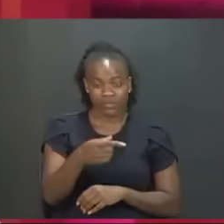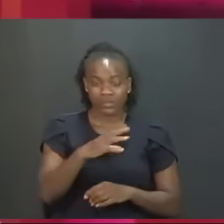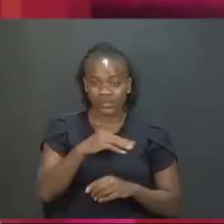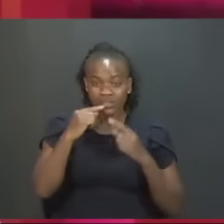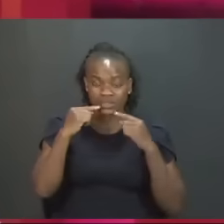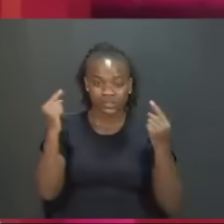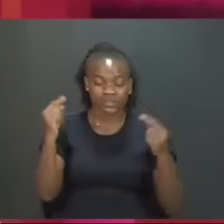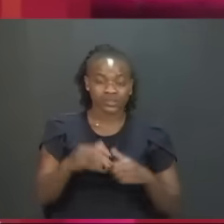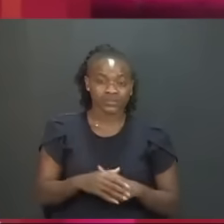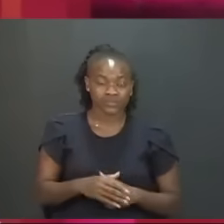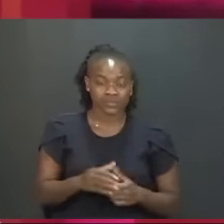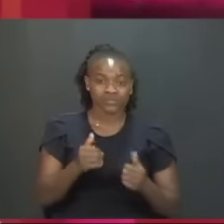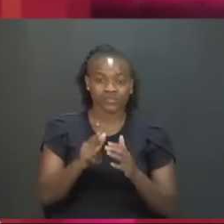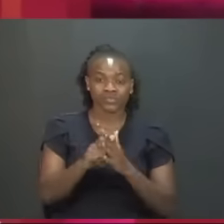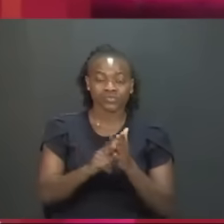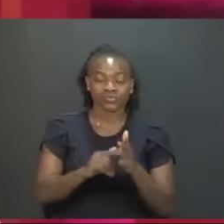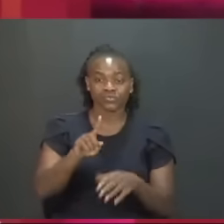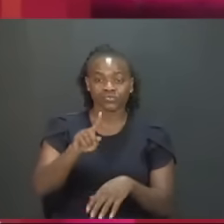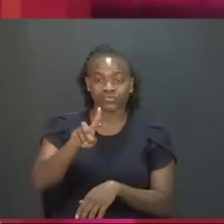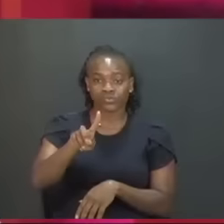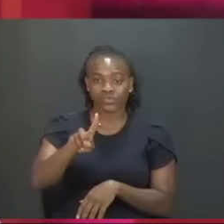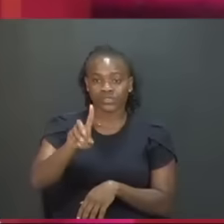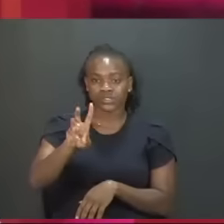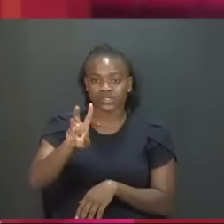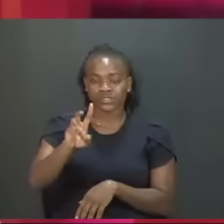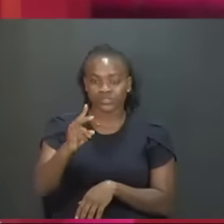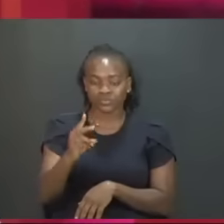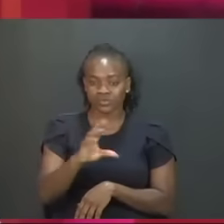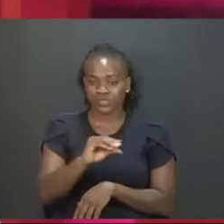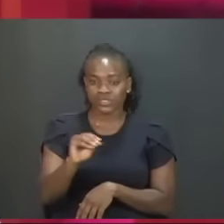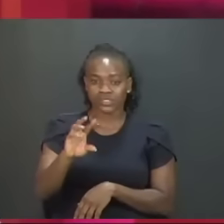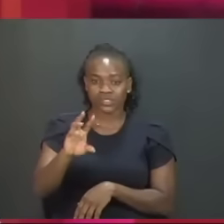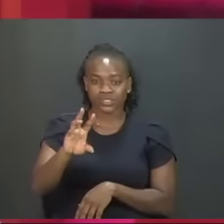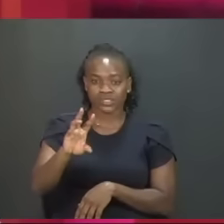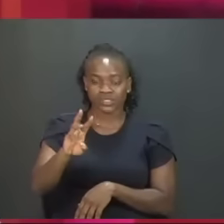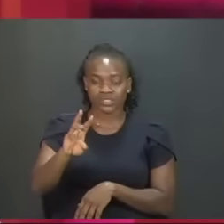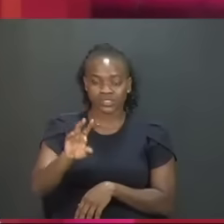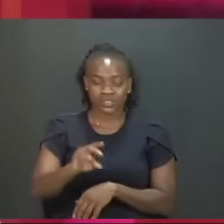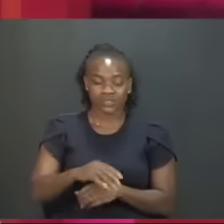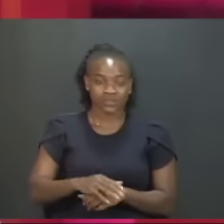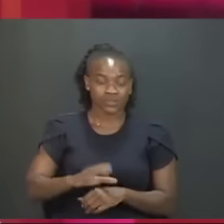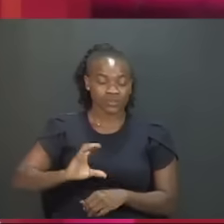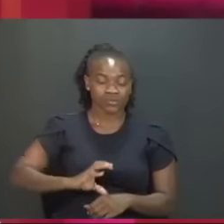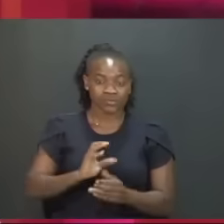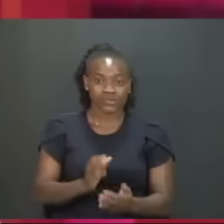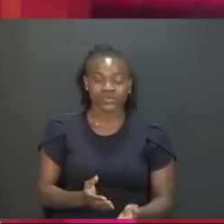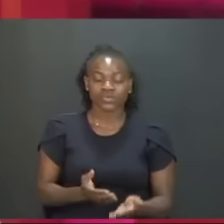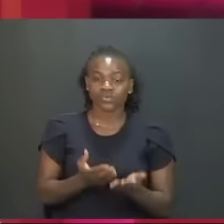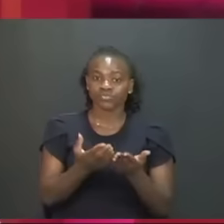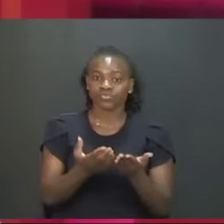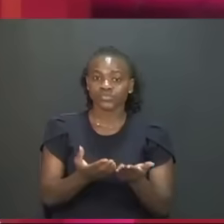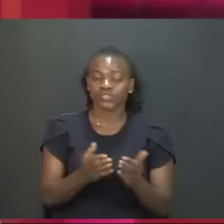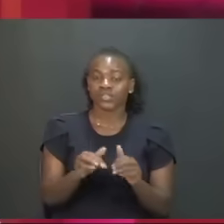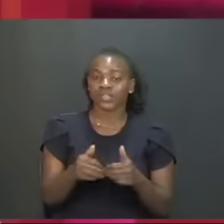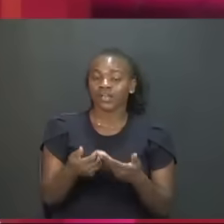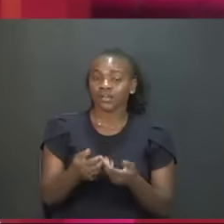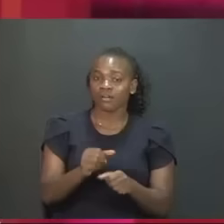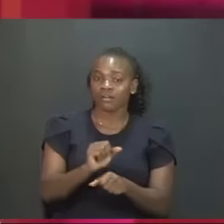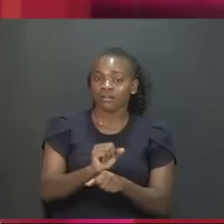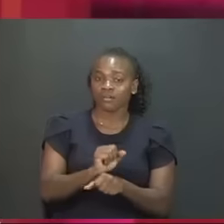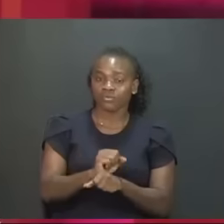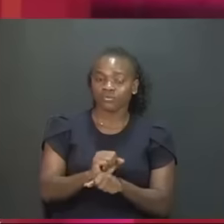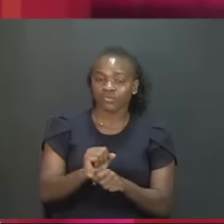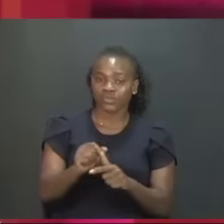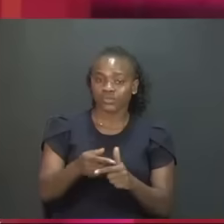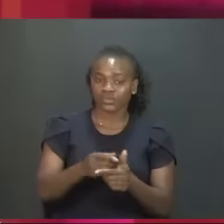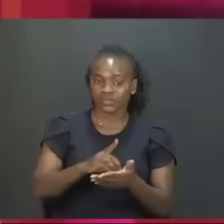Order 2162 and subject to Order 67, committee submits to the House the order in which business of the House shall be